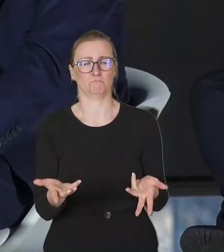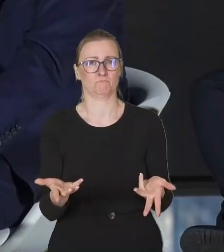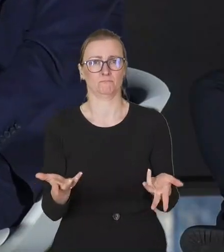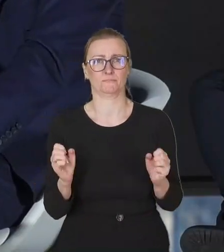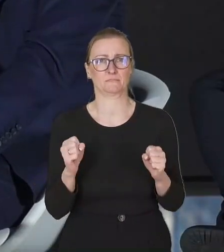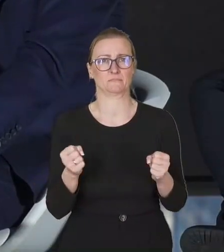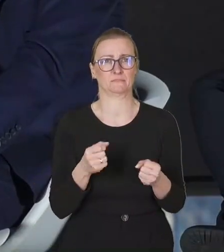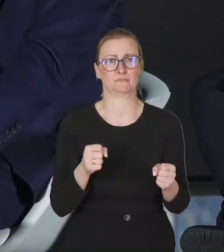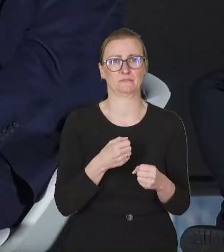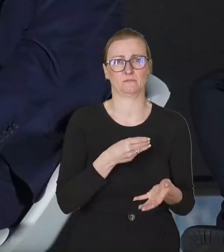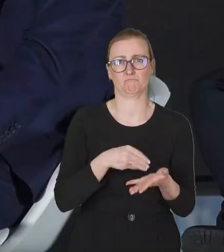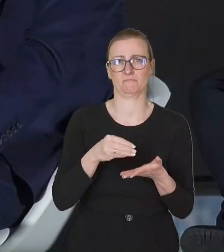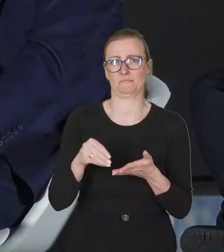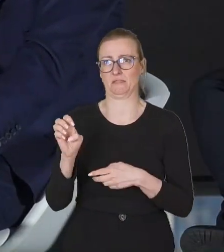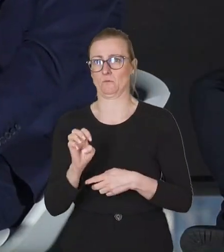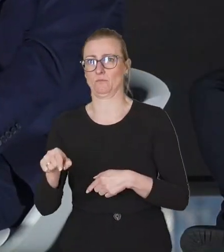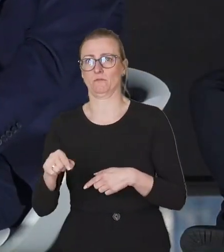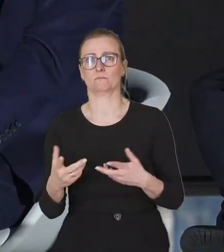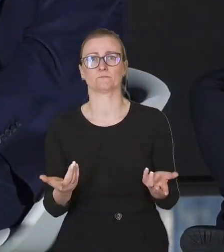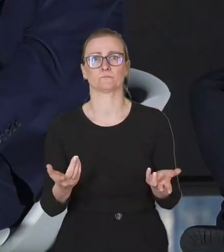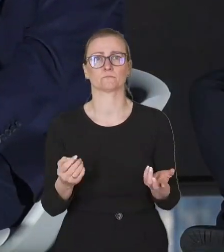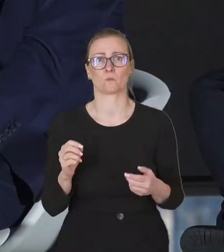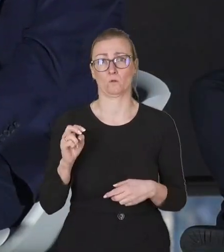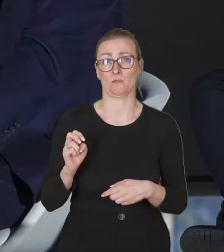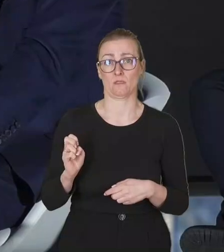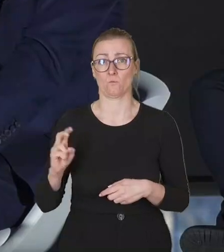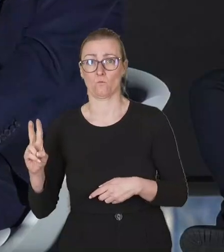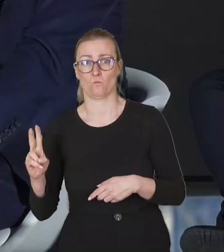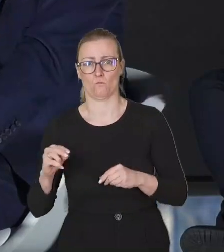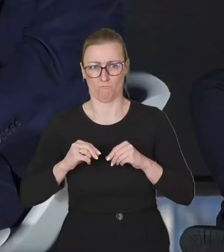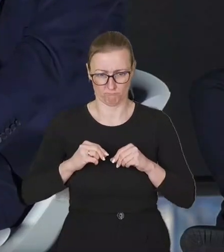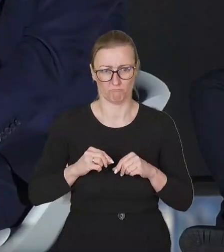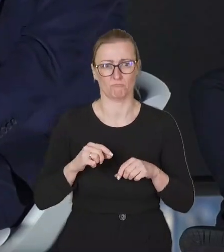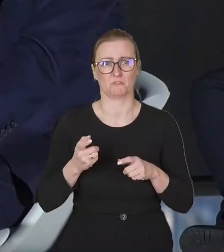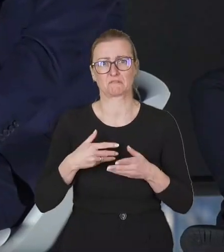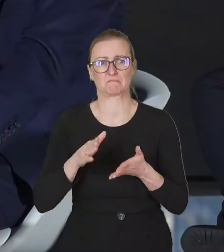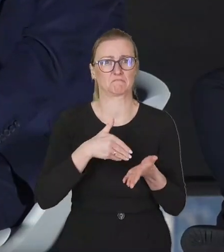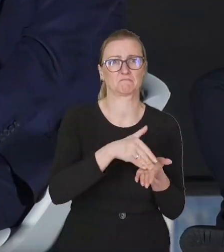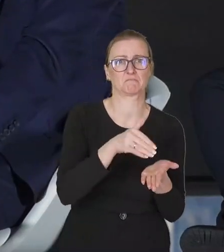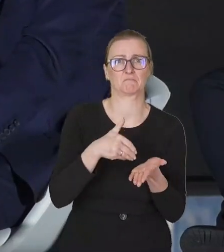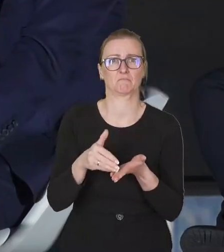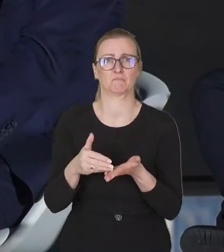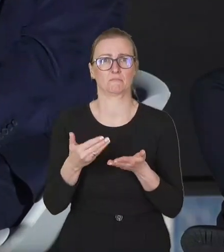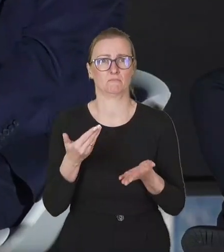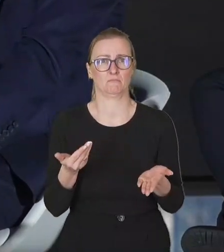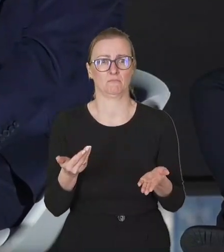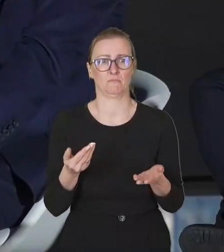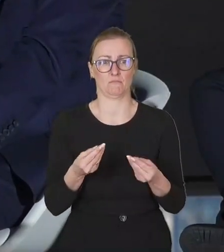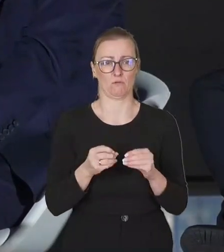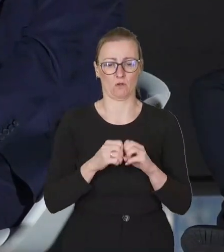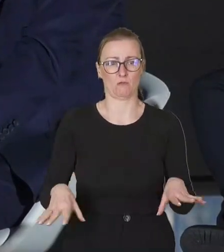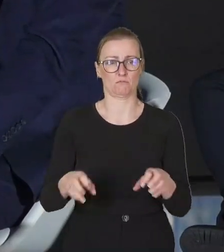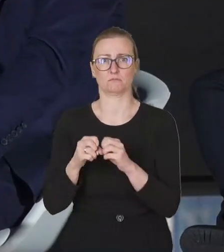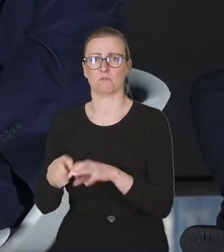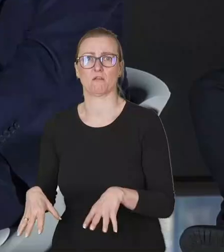Union. So we are now losing our talents, we are losing our technologies, and we are losing our know-how. It's very easy to